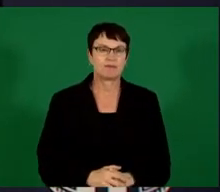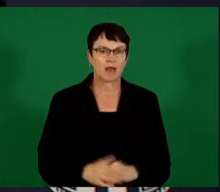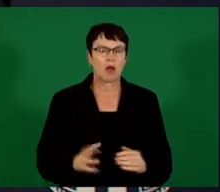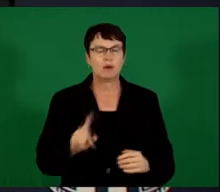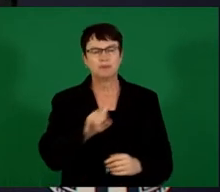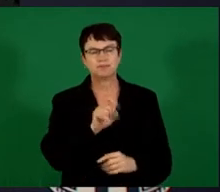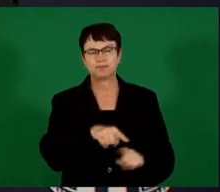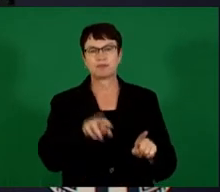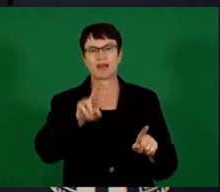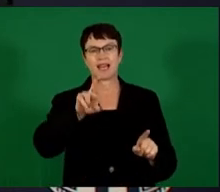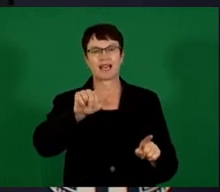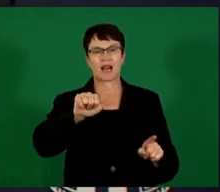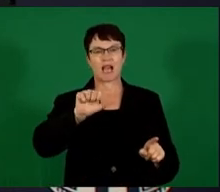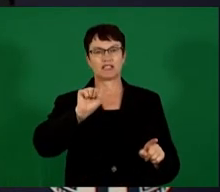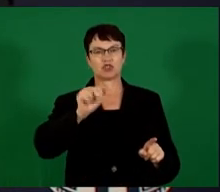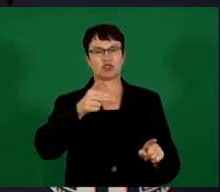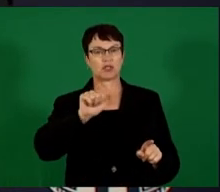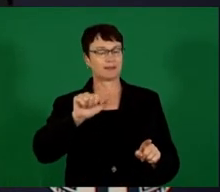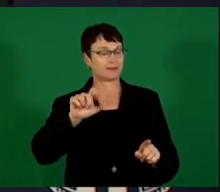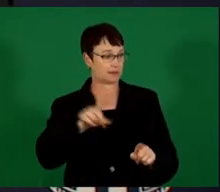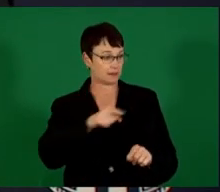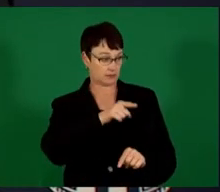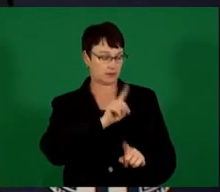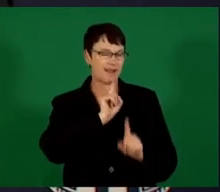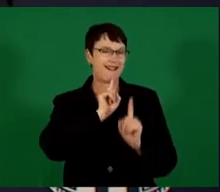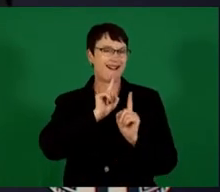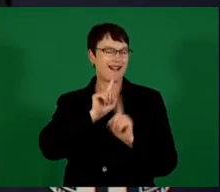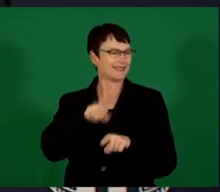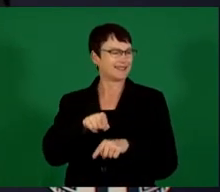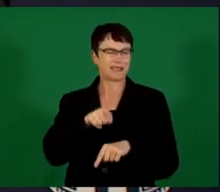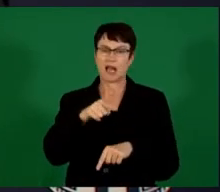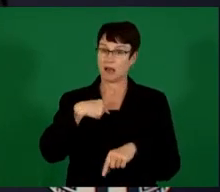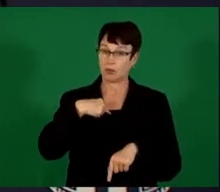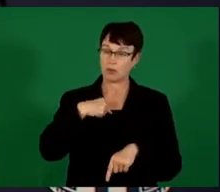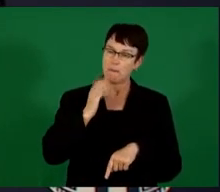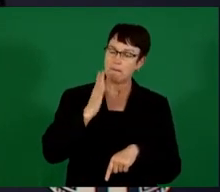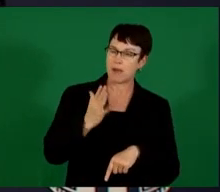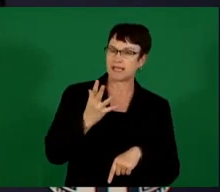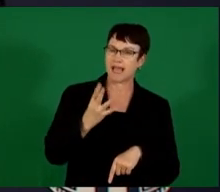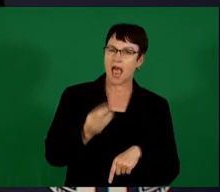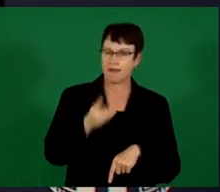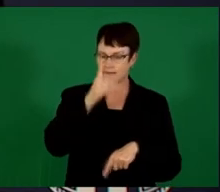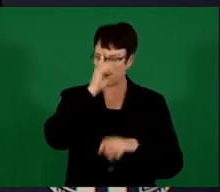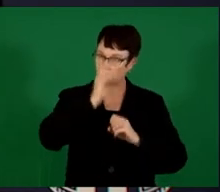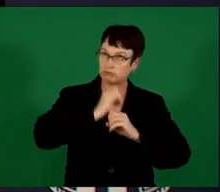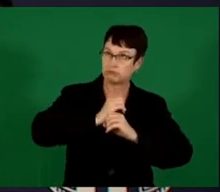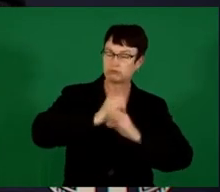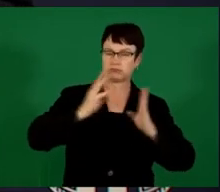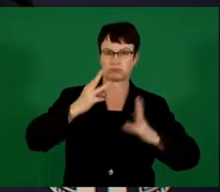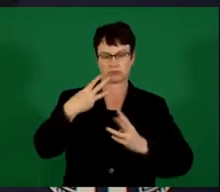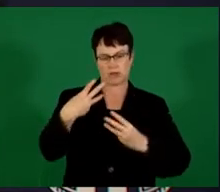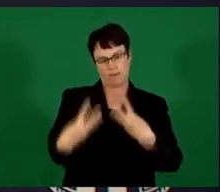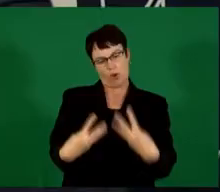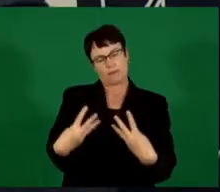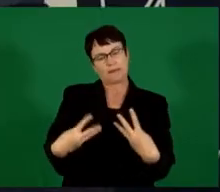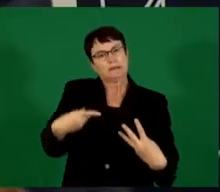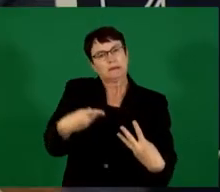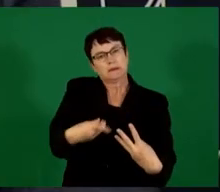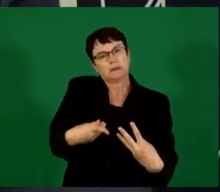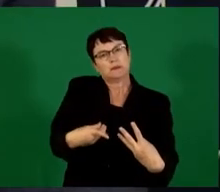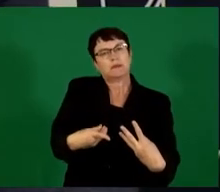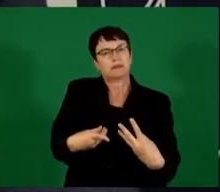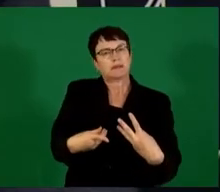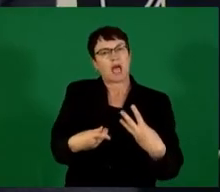the question of what growth level we need to create the jobs that we need? Thank you very